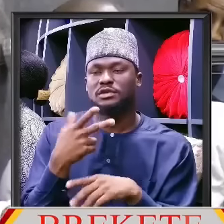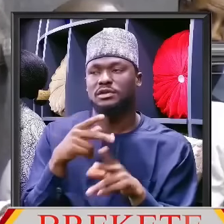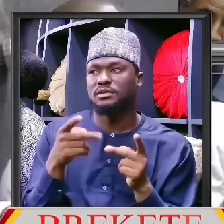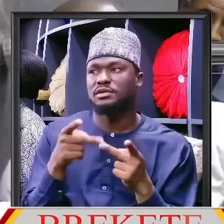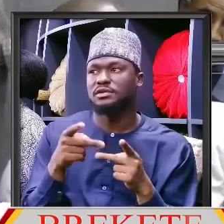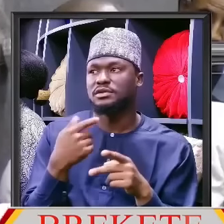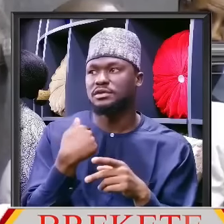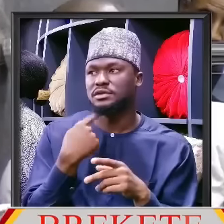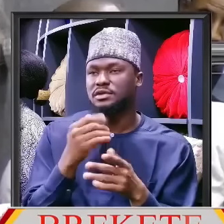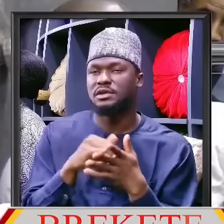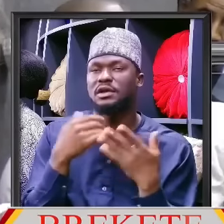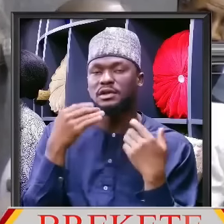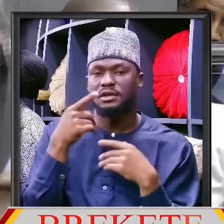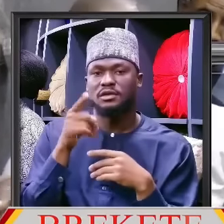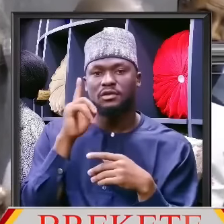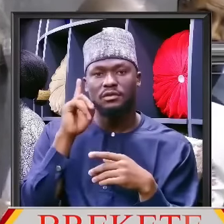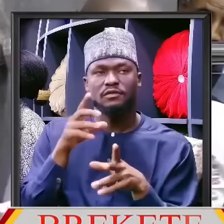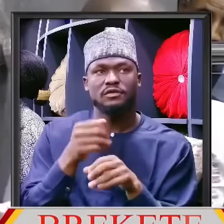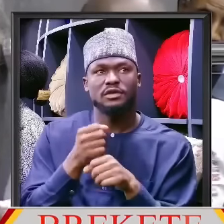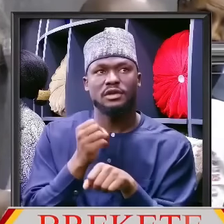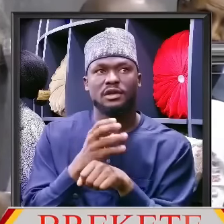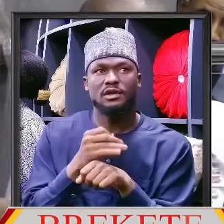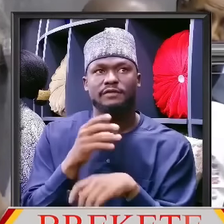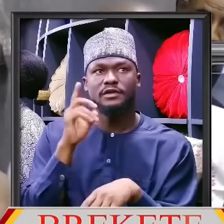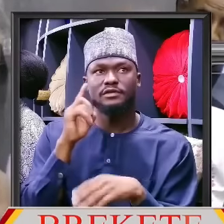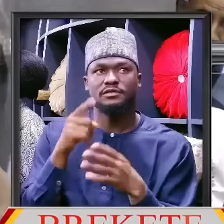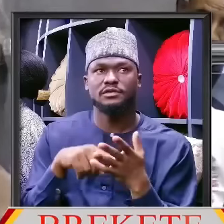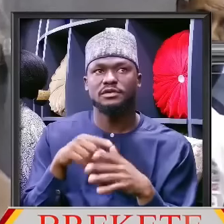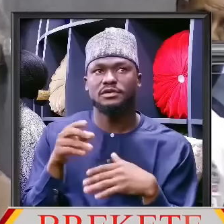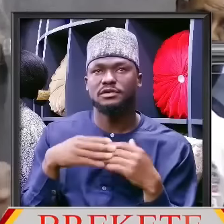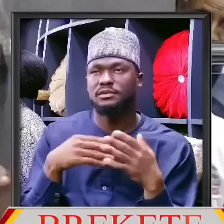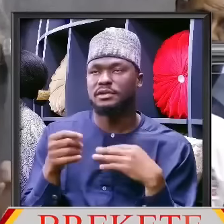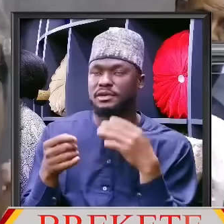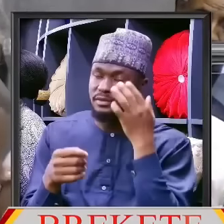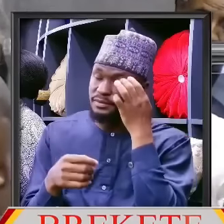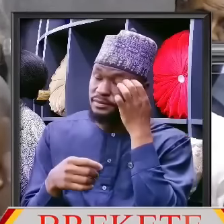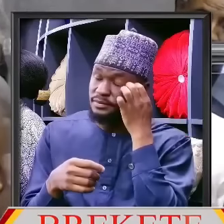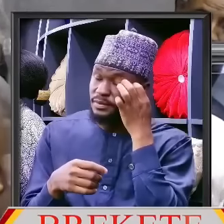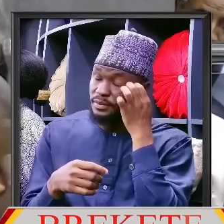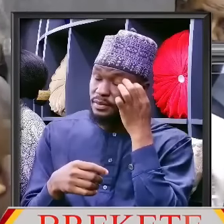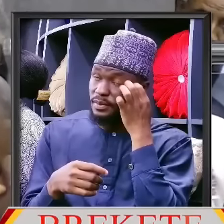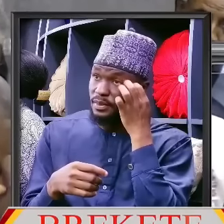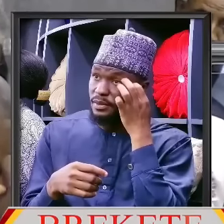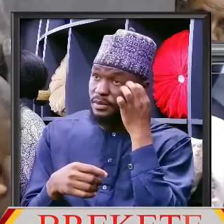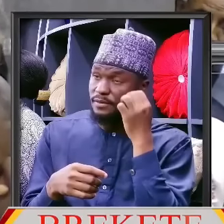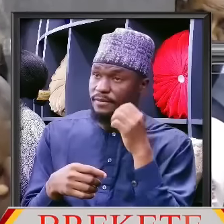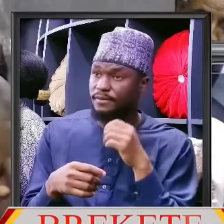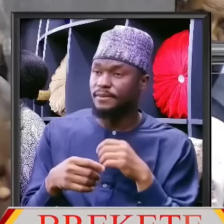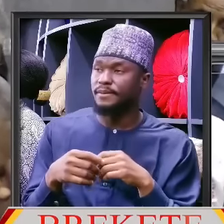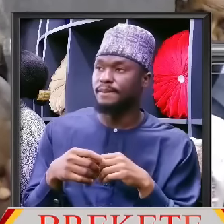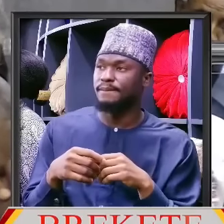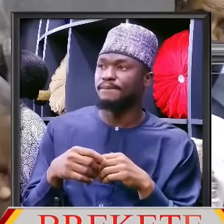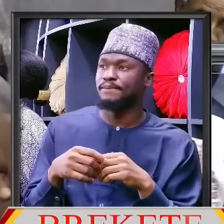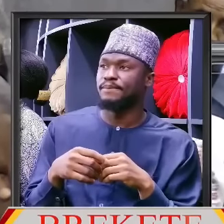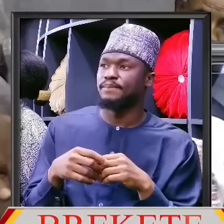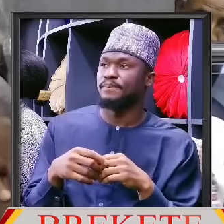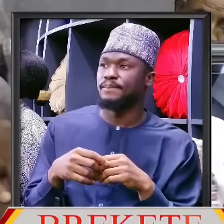says, thank you for seeking advice of the provost on this matter. Oh, that's the one of Delta